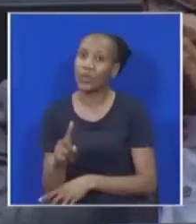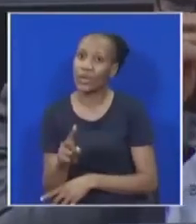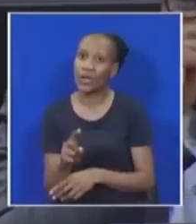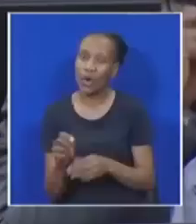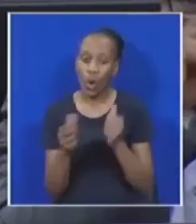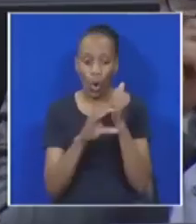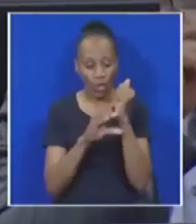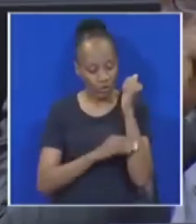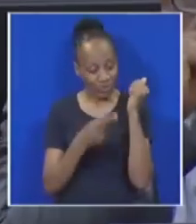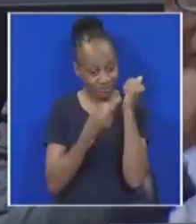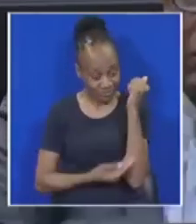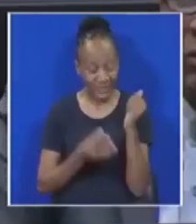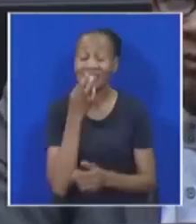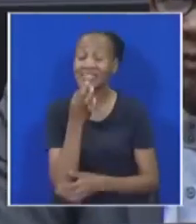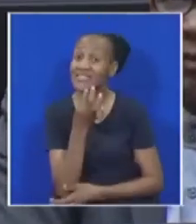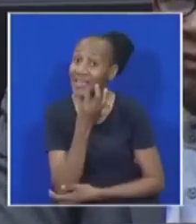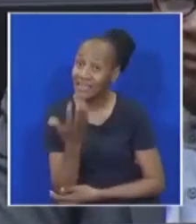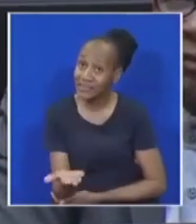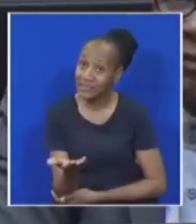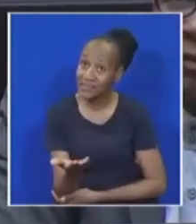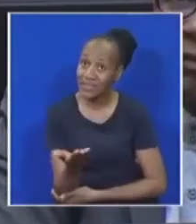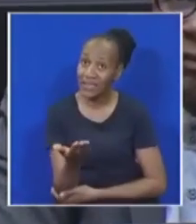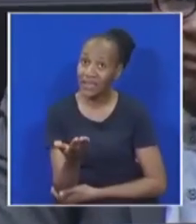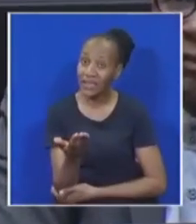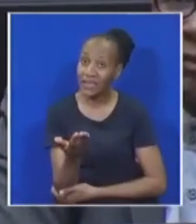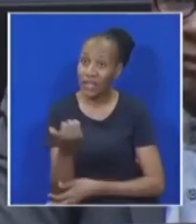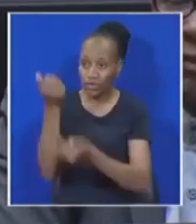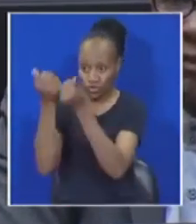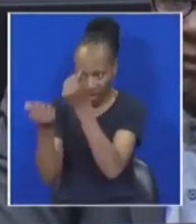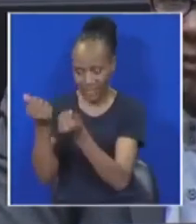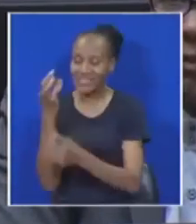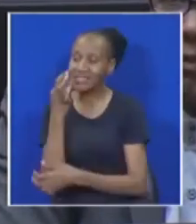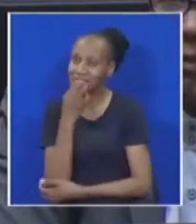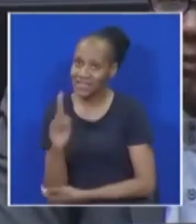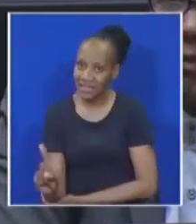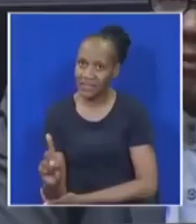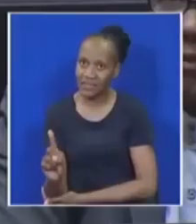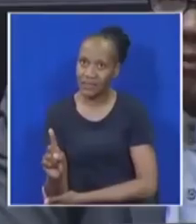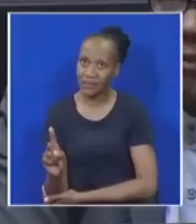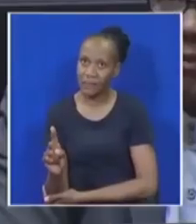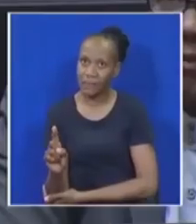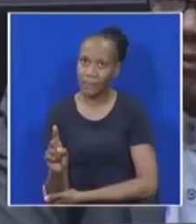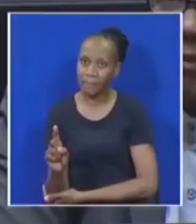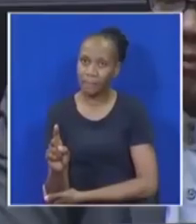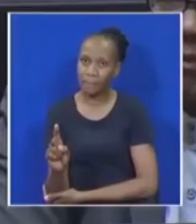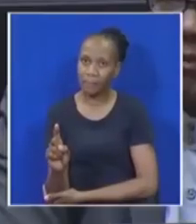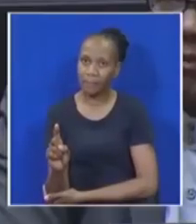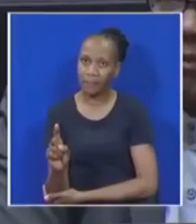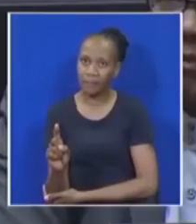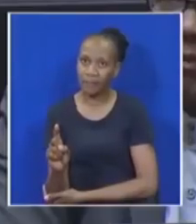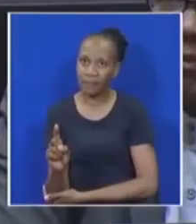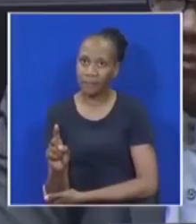Constitution provides, as you have said, but Judge Goliath further said, there is no implied or express